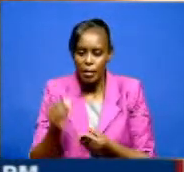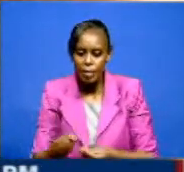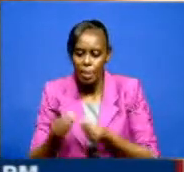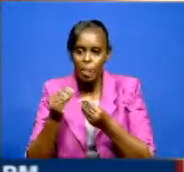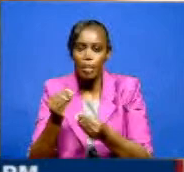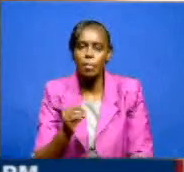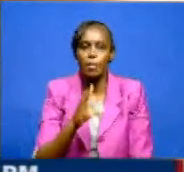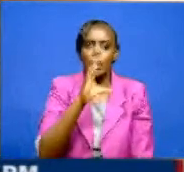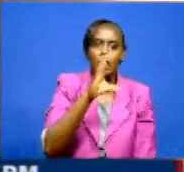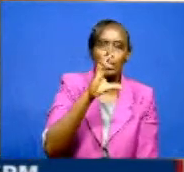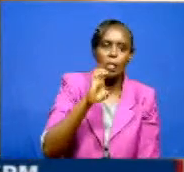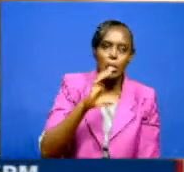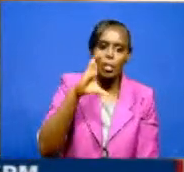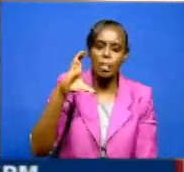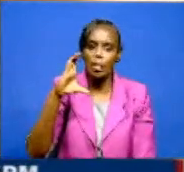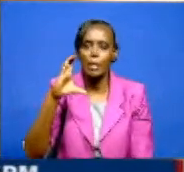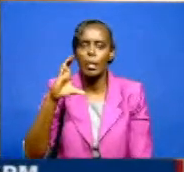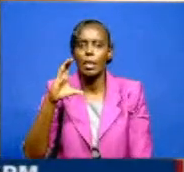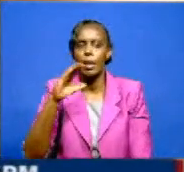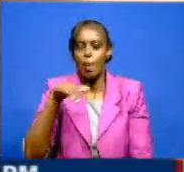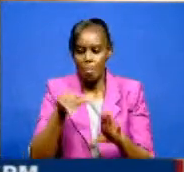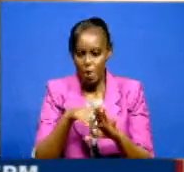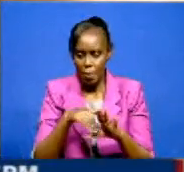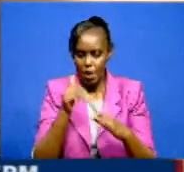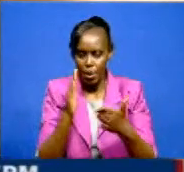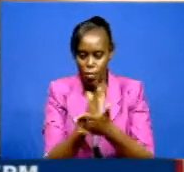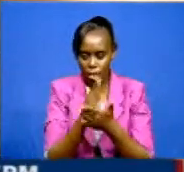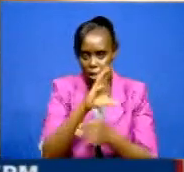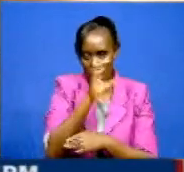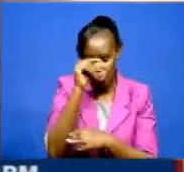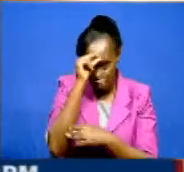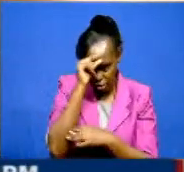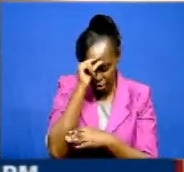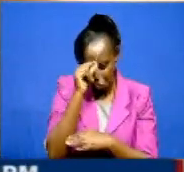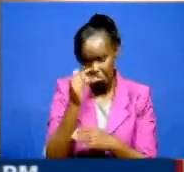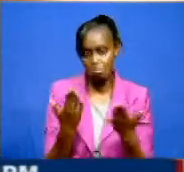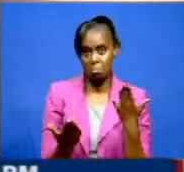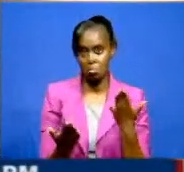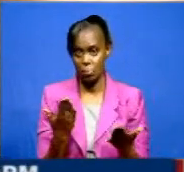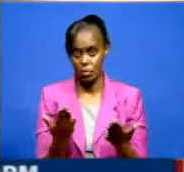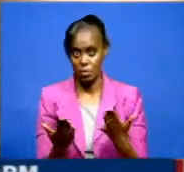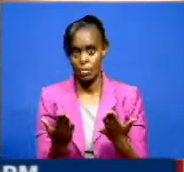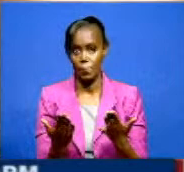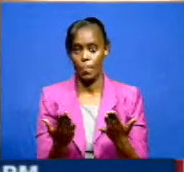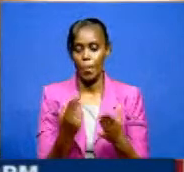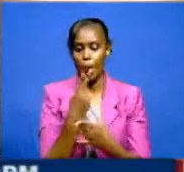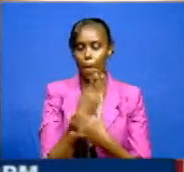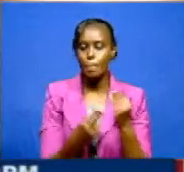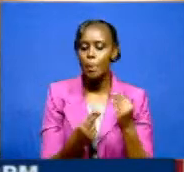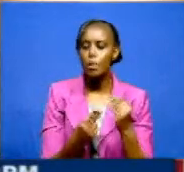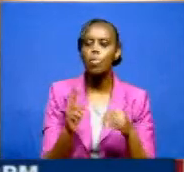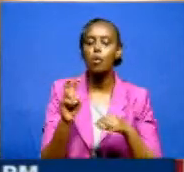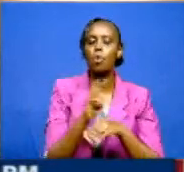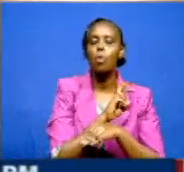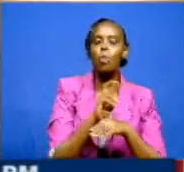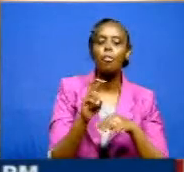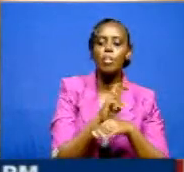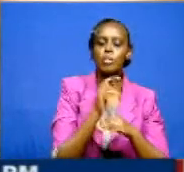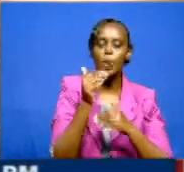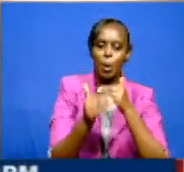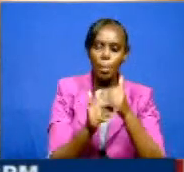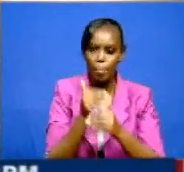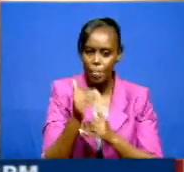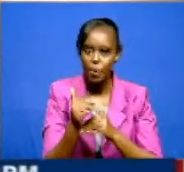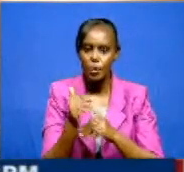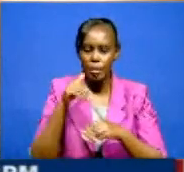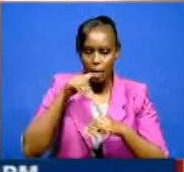CEC members within the counties in terms of at least being both overseers of the processes that are going